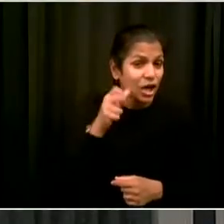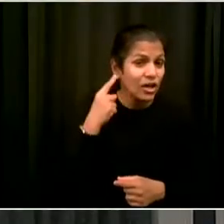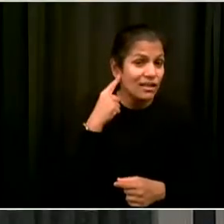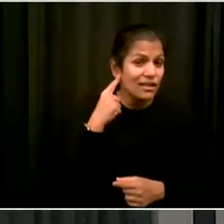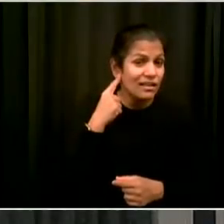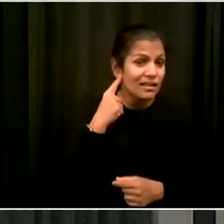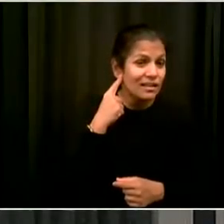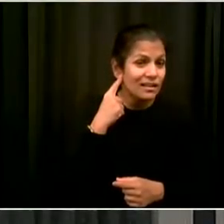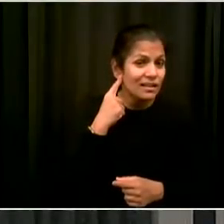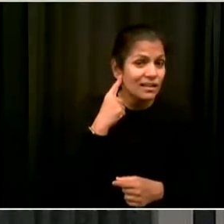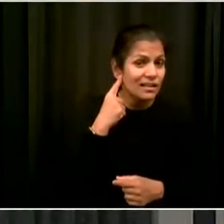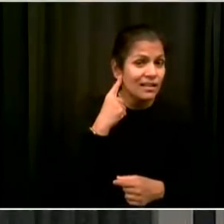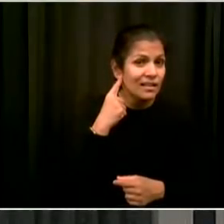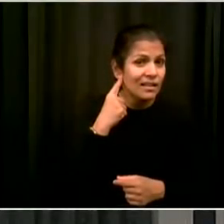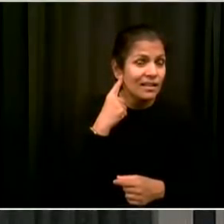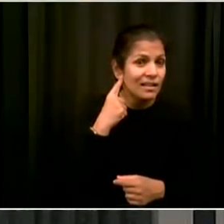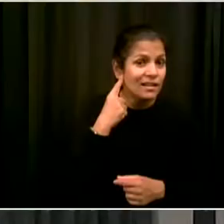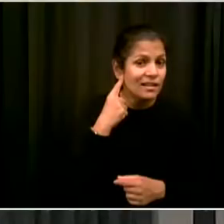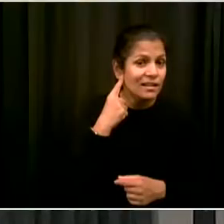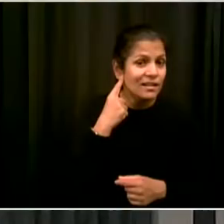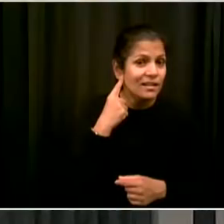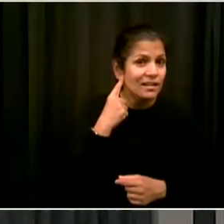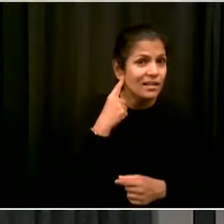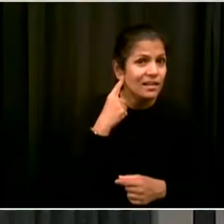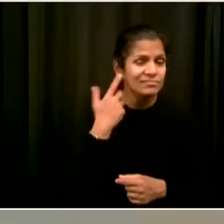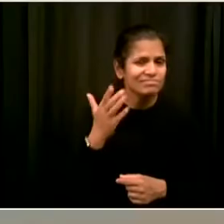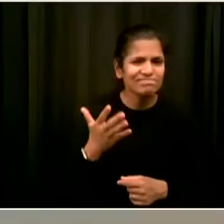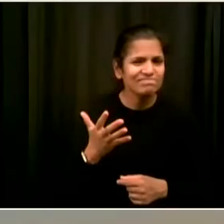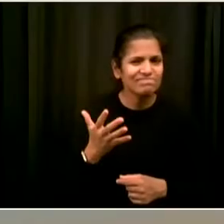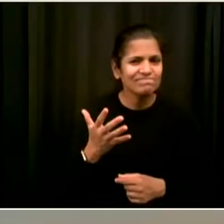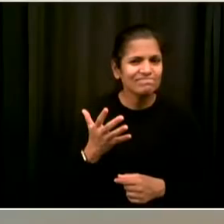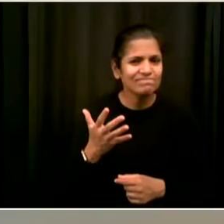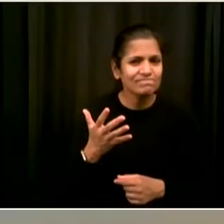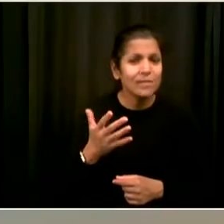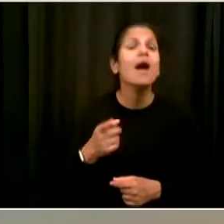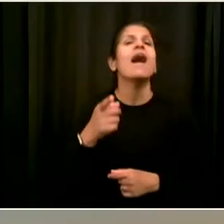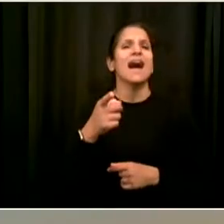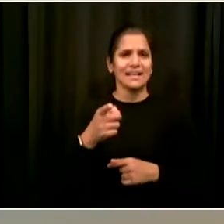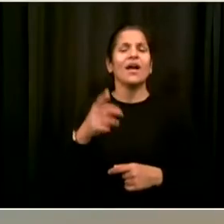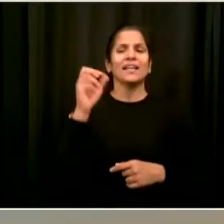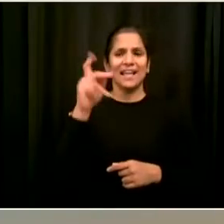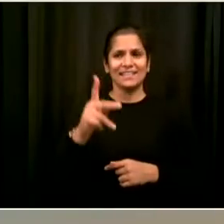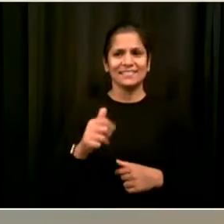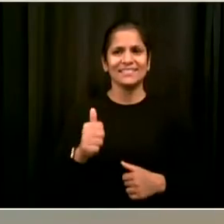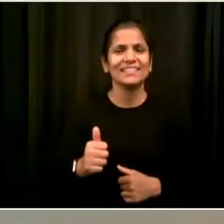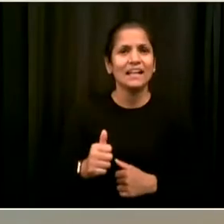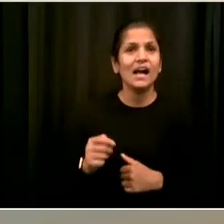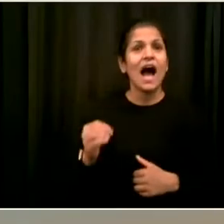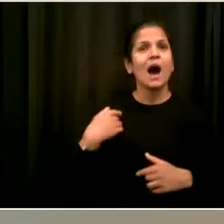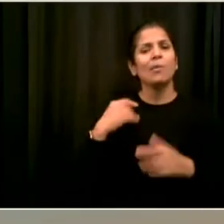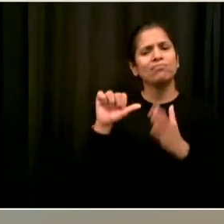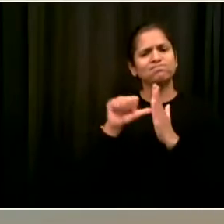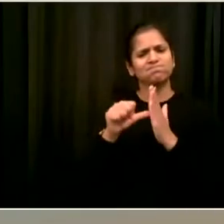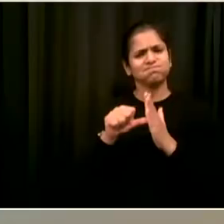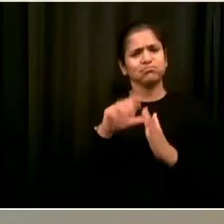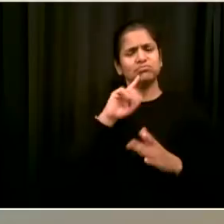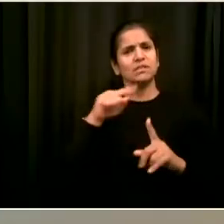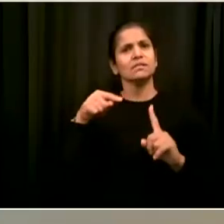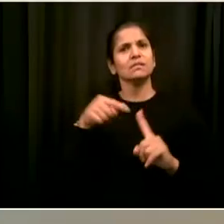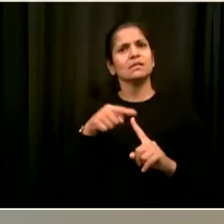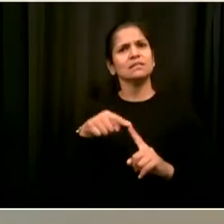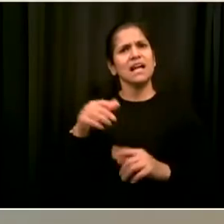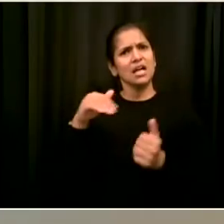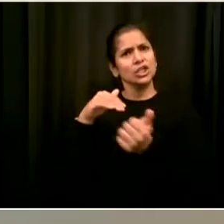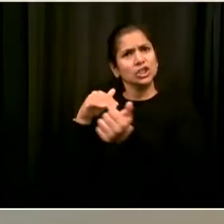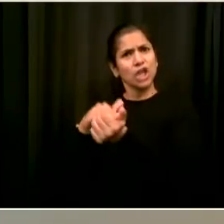You can hear me? Yeah. Great. So just to reiterate the points that were raised by the doctors, we are really relying